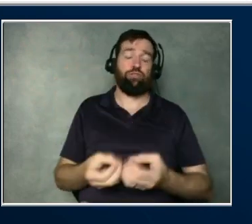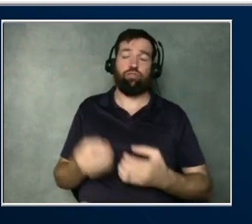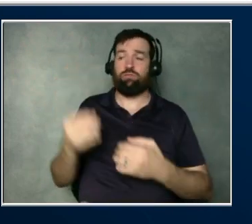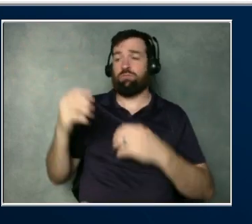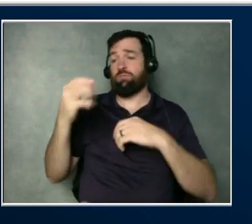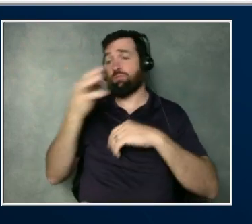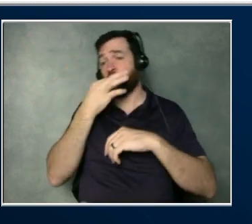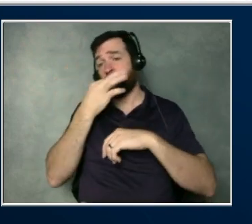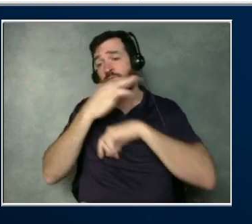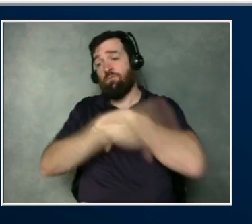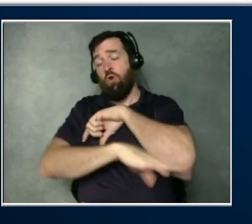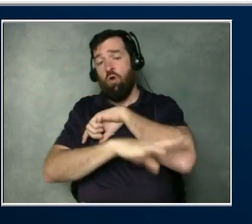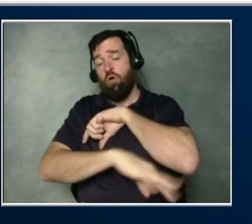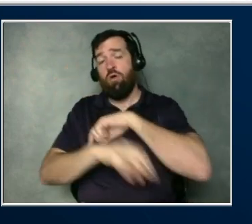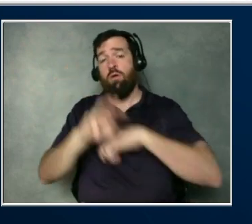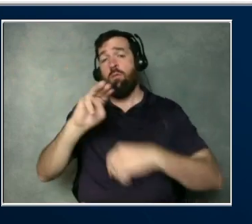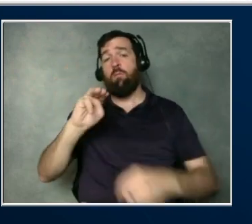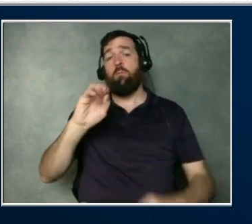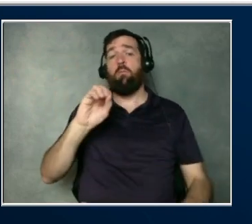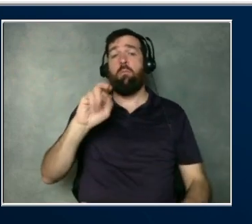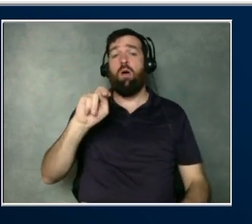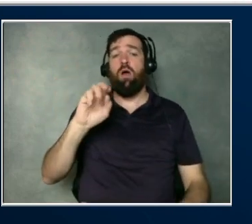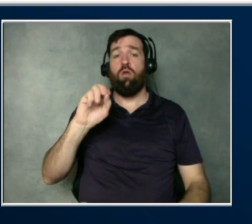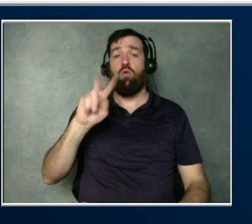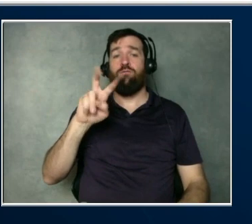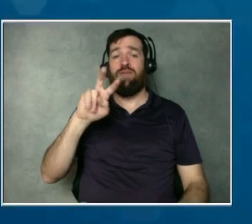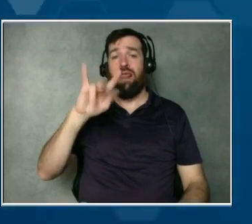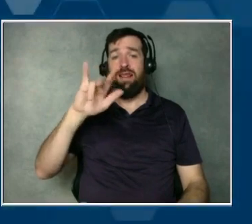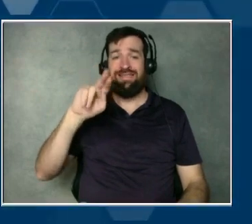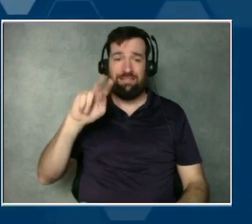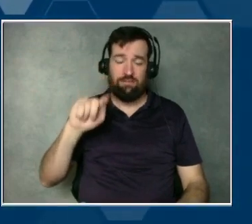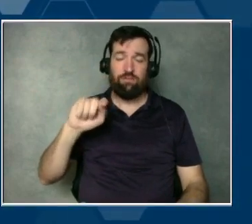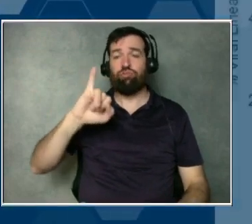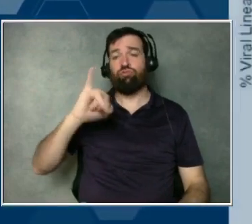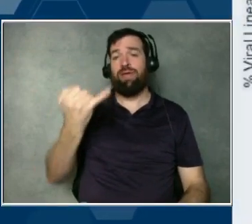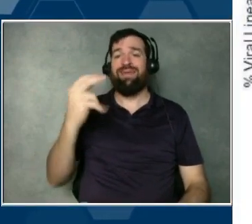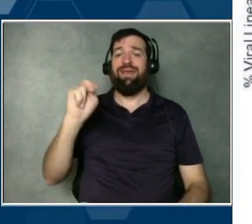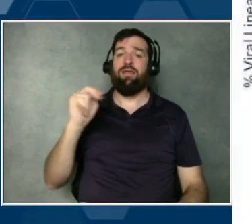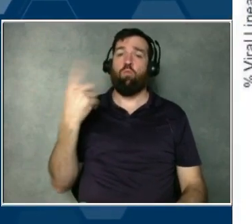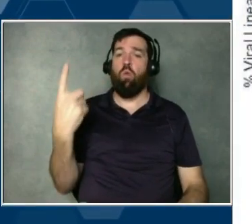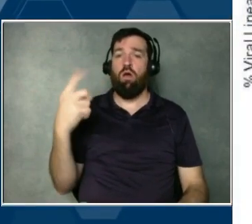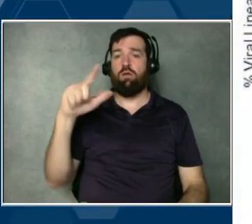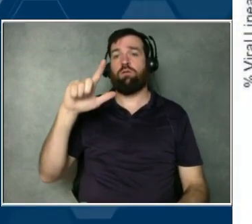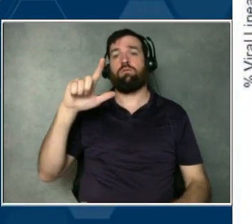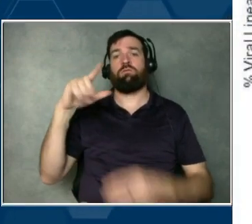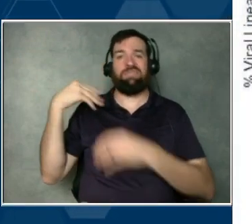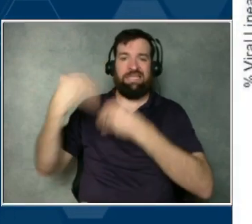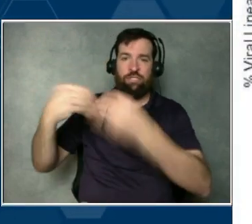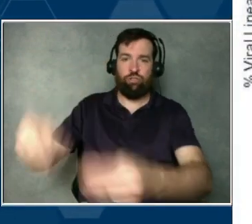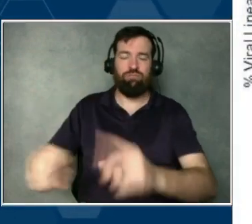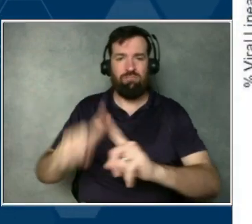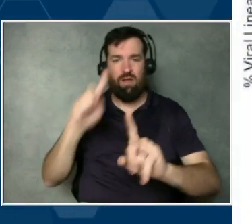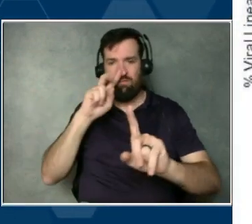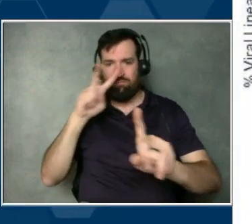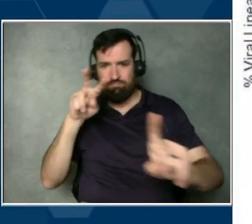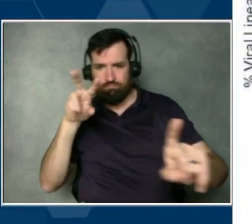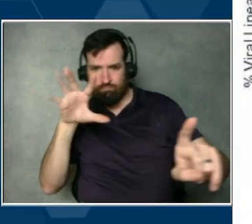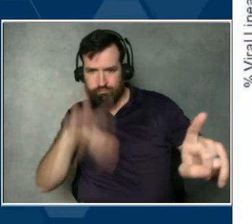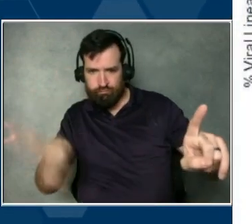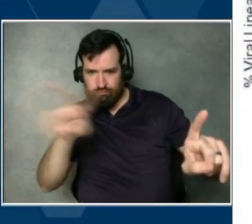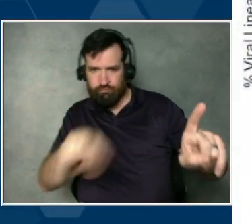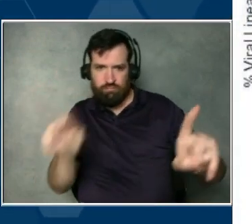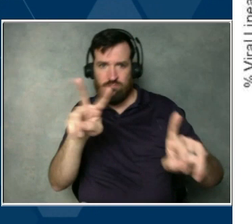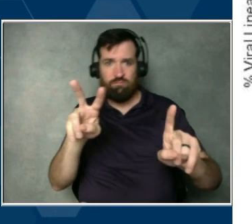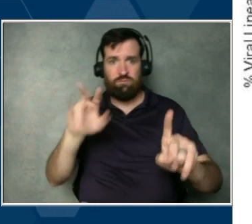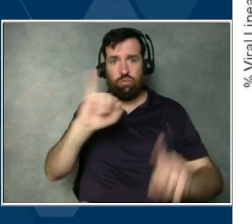a monovalent JN1 lineage. But if we look at the variant snapshot from CDC, JN.1 used to be dominant,